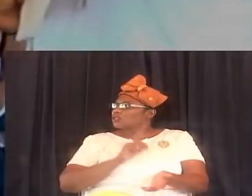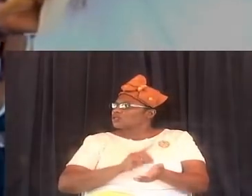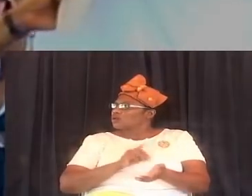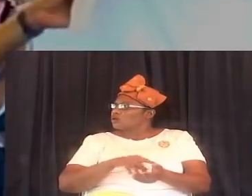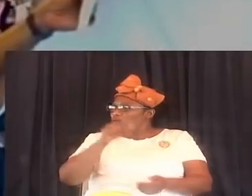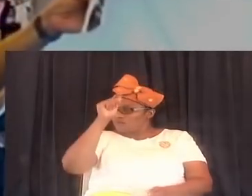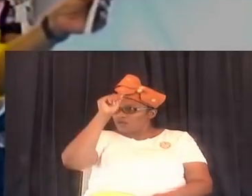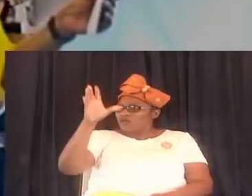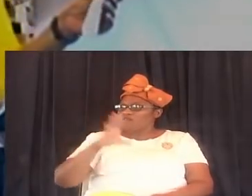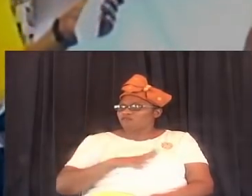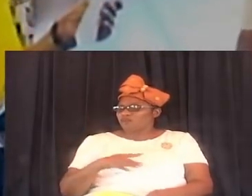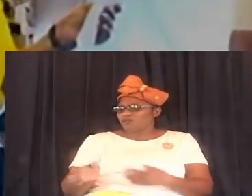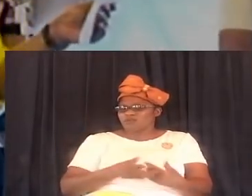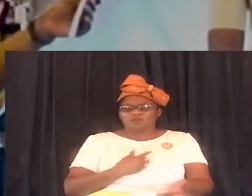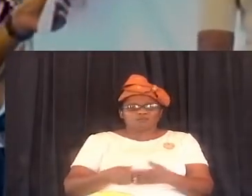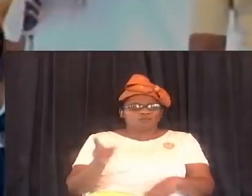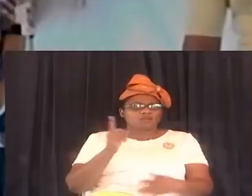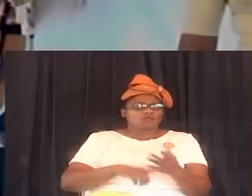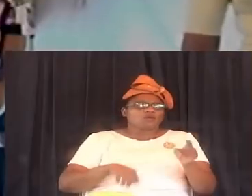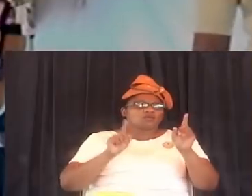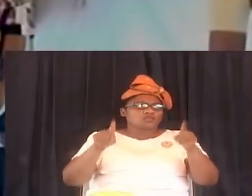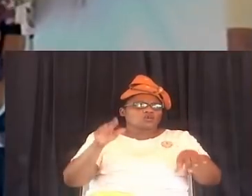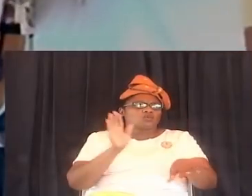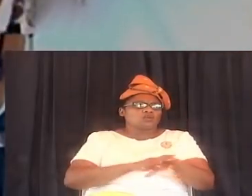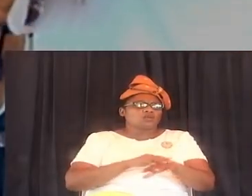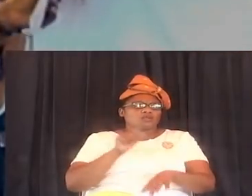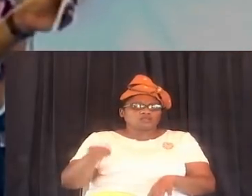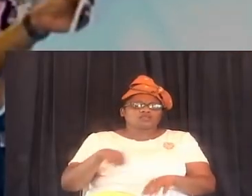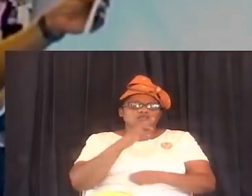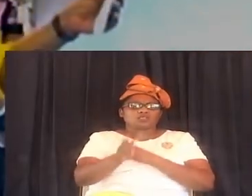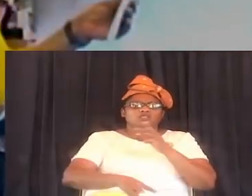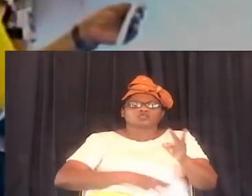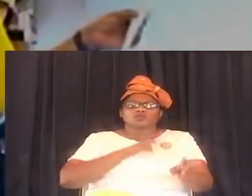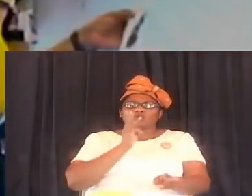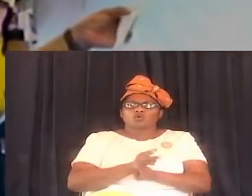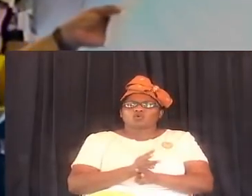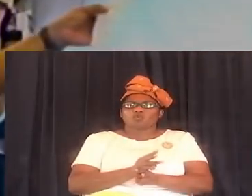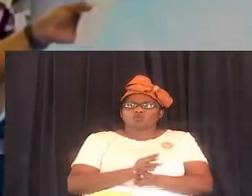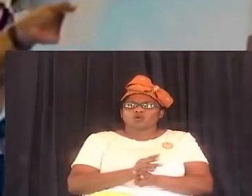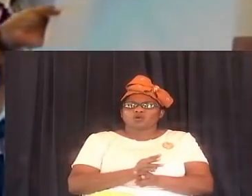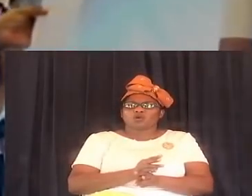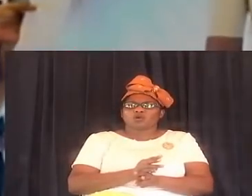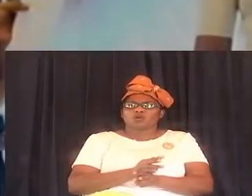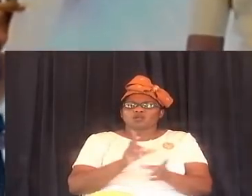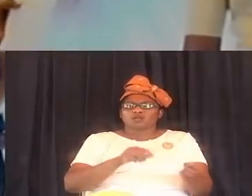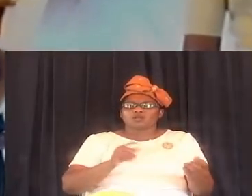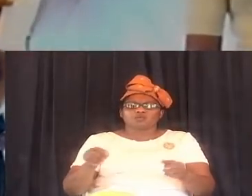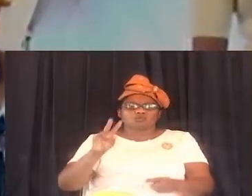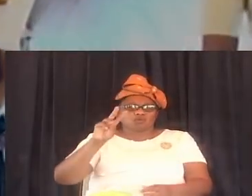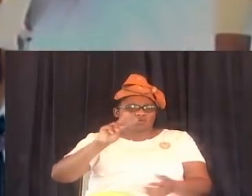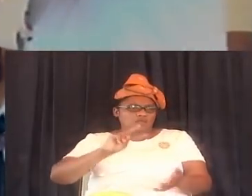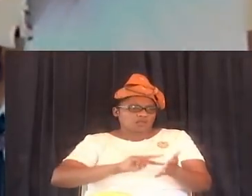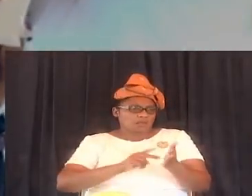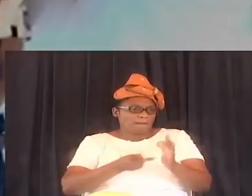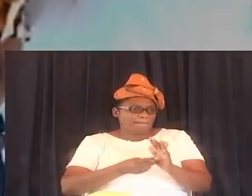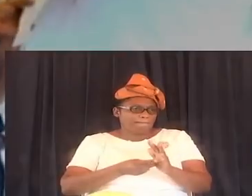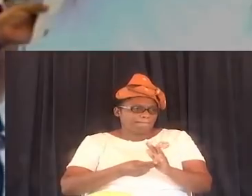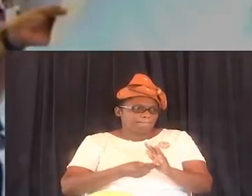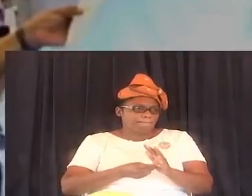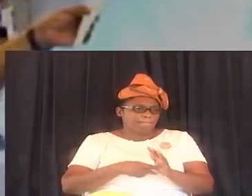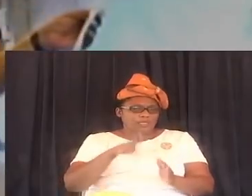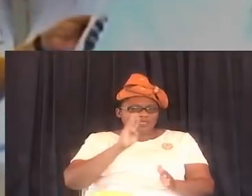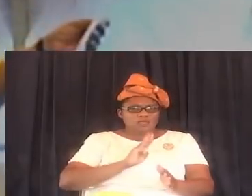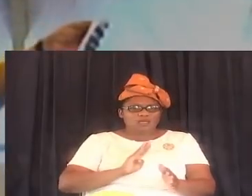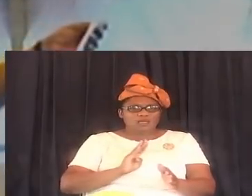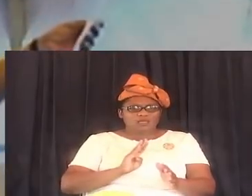It doesn't mean that our God is not in control. He has never lost control. He's the creator. He's